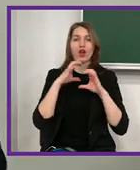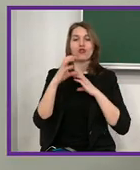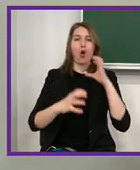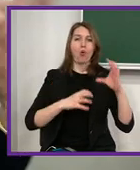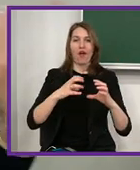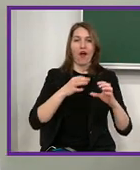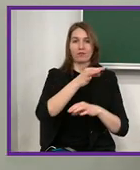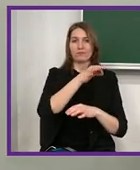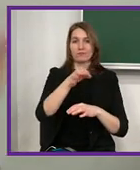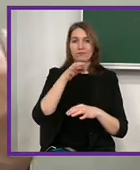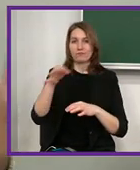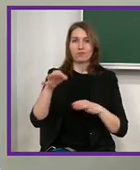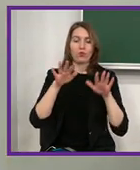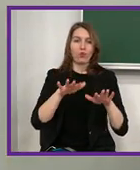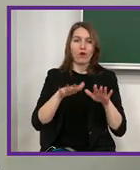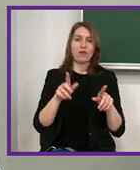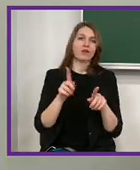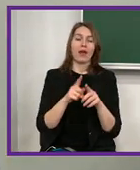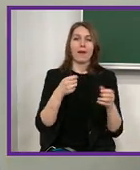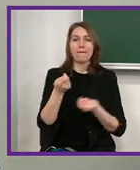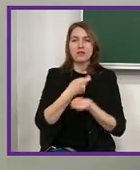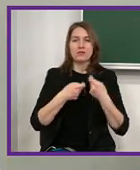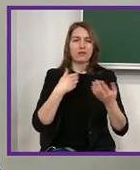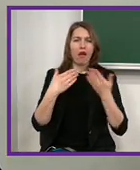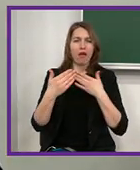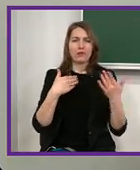is a huge kind of mix of factors that can generate risk.